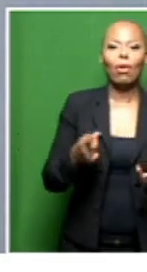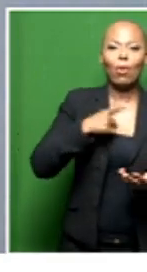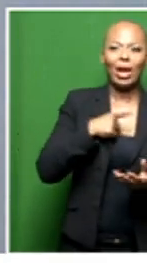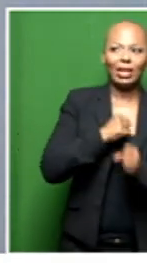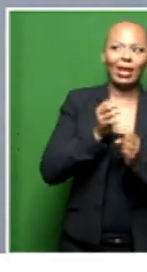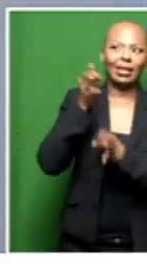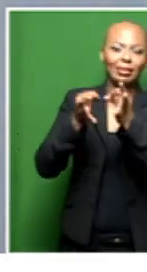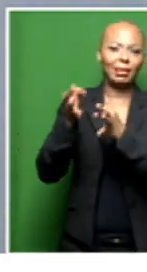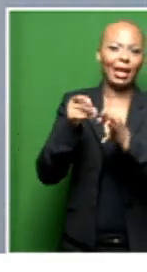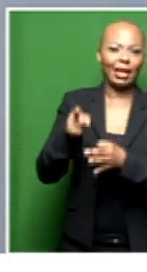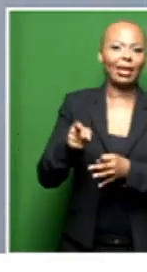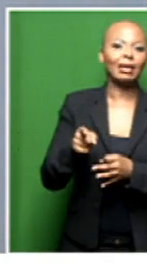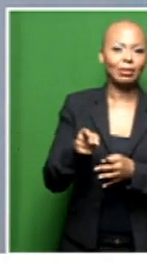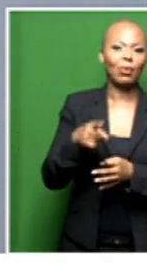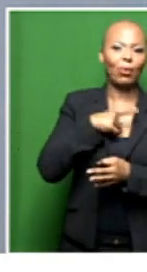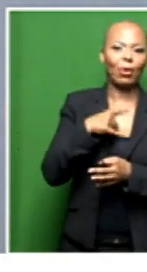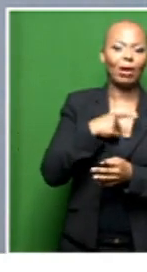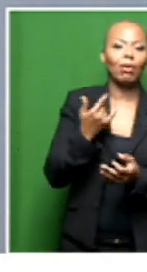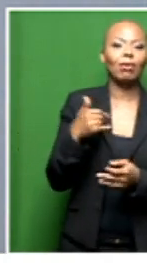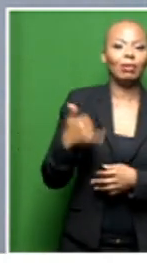giving me my vaccine, but it just kind of